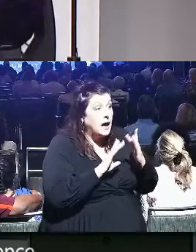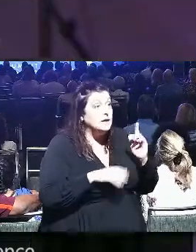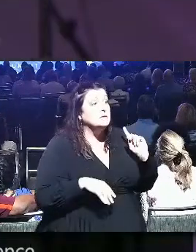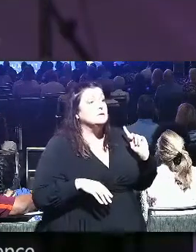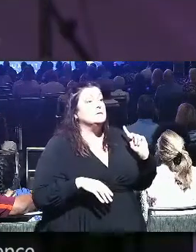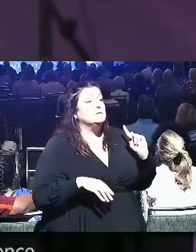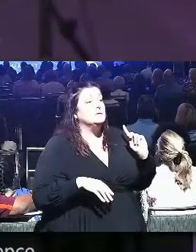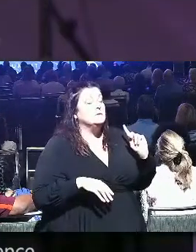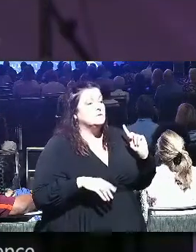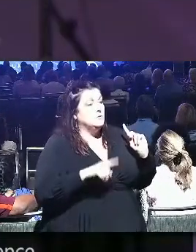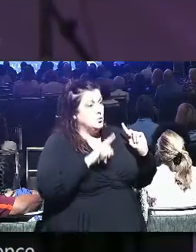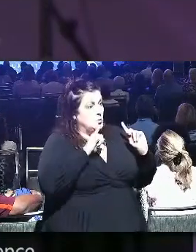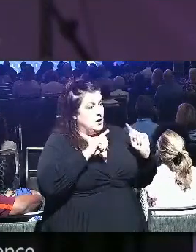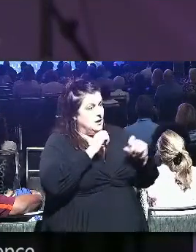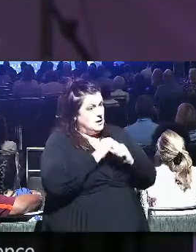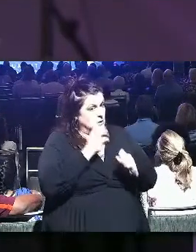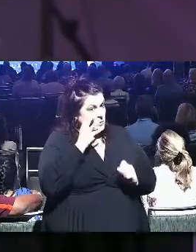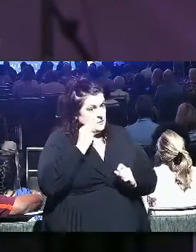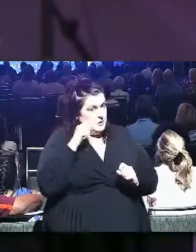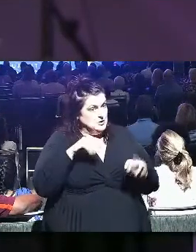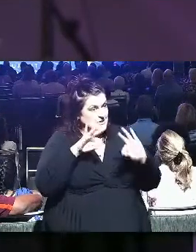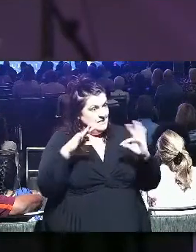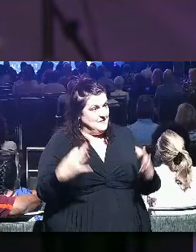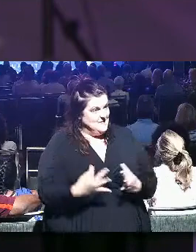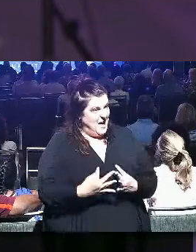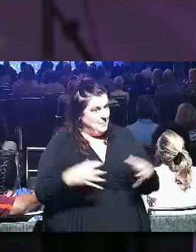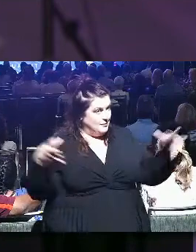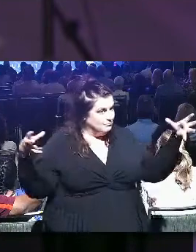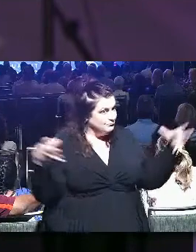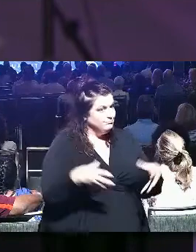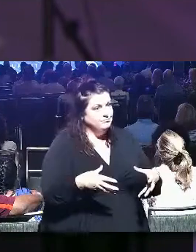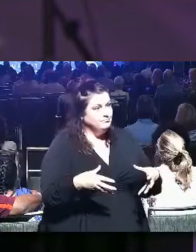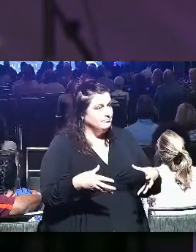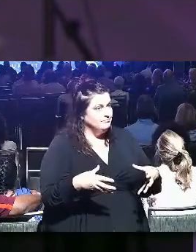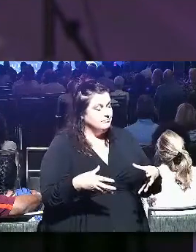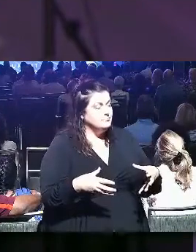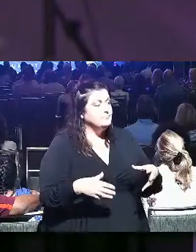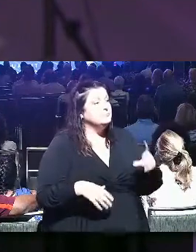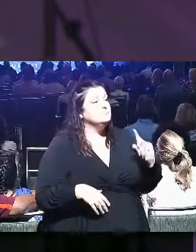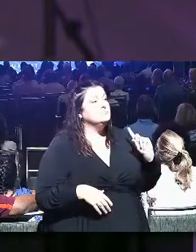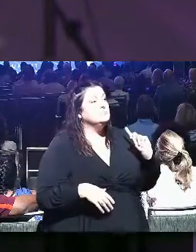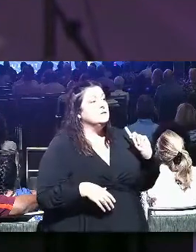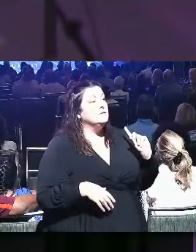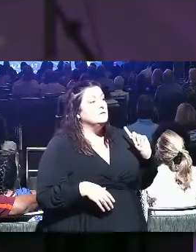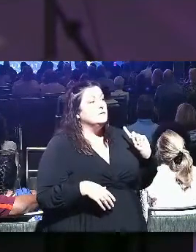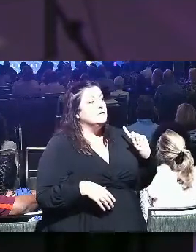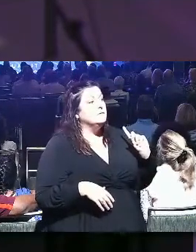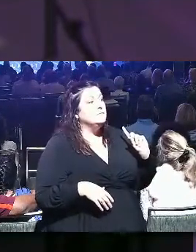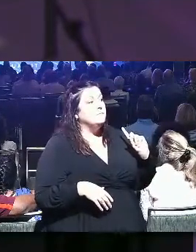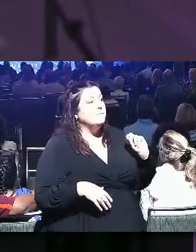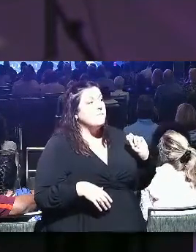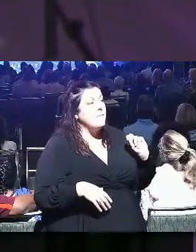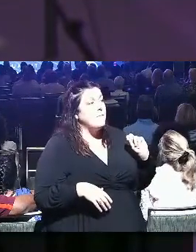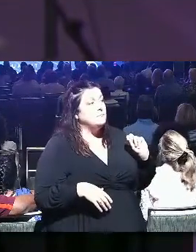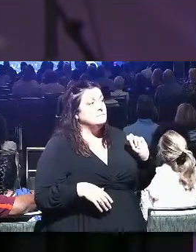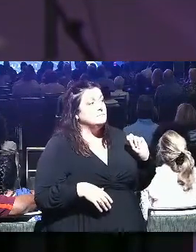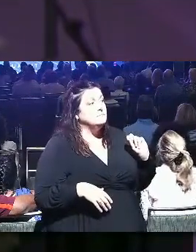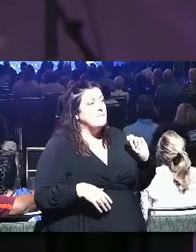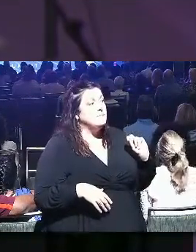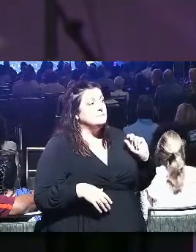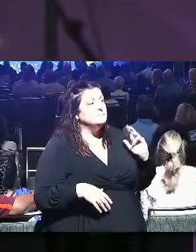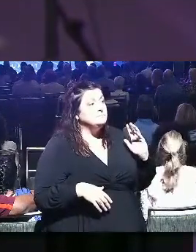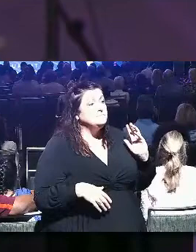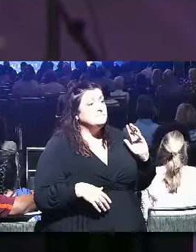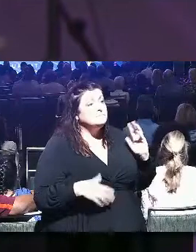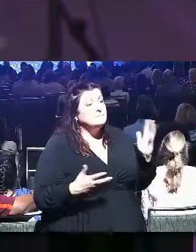to experience this family supper. And so just as a little negative yeast can work through